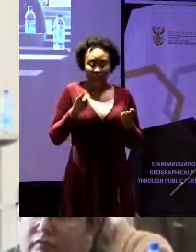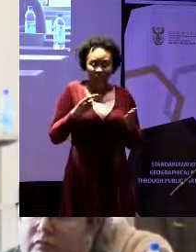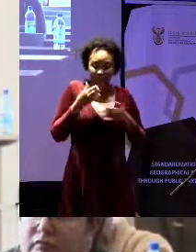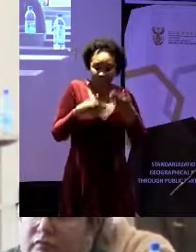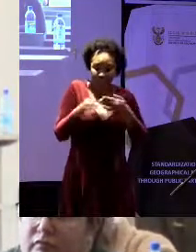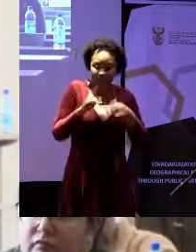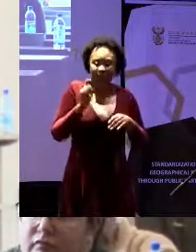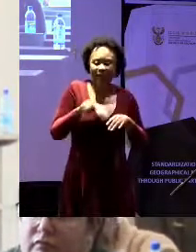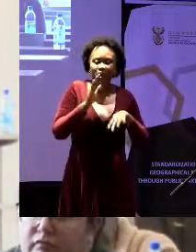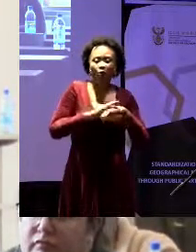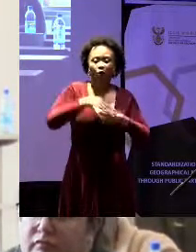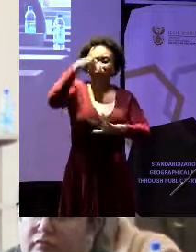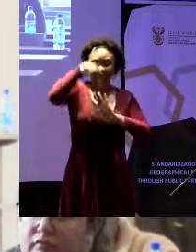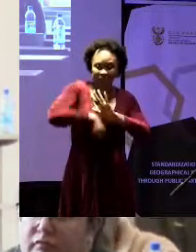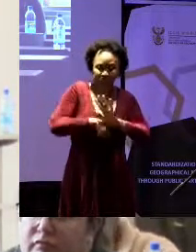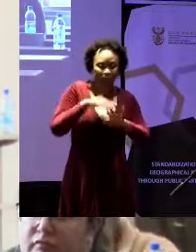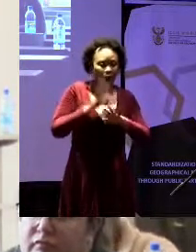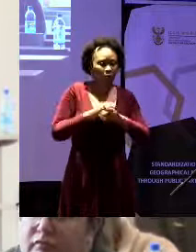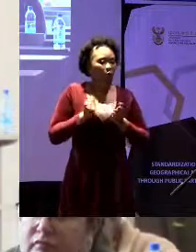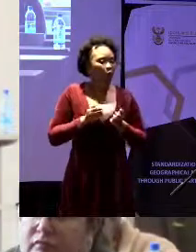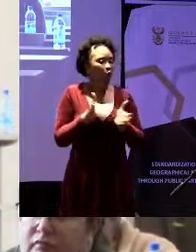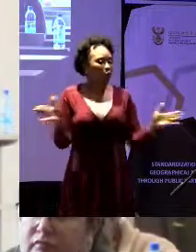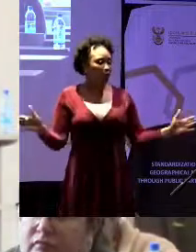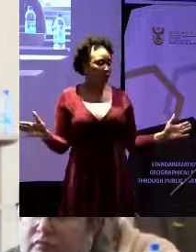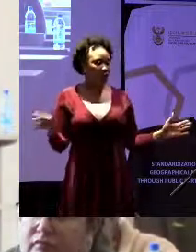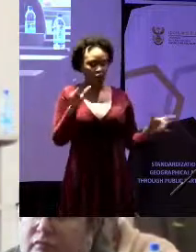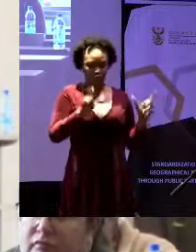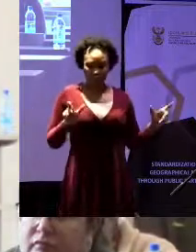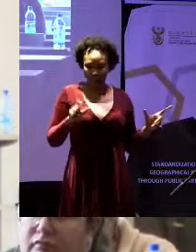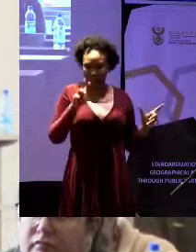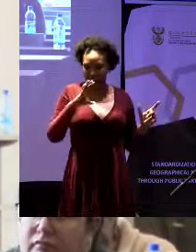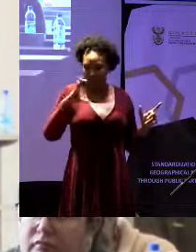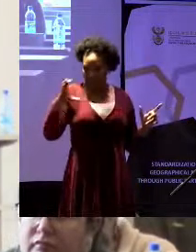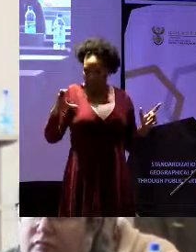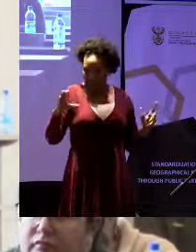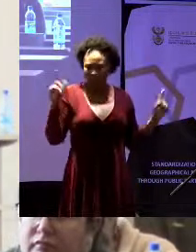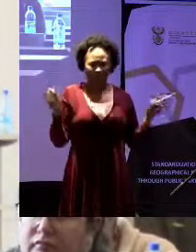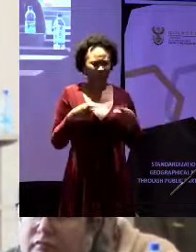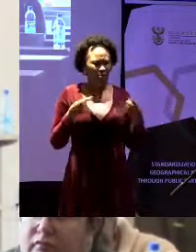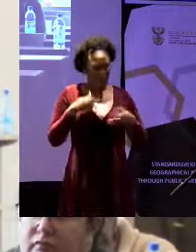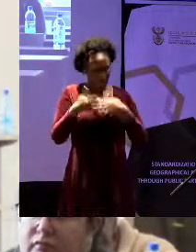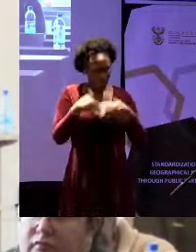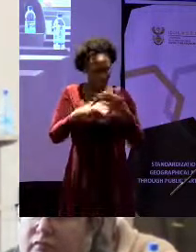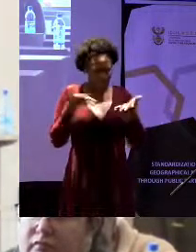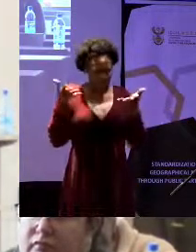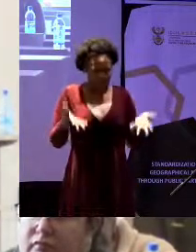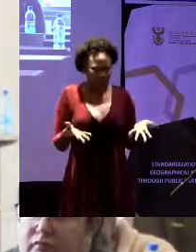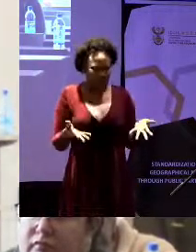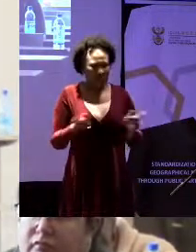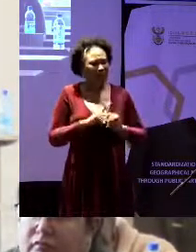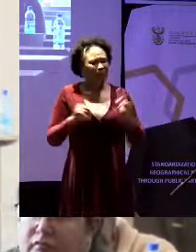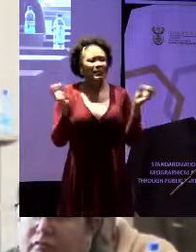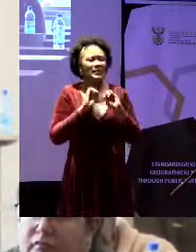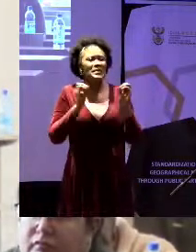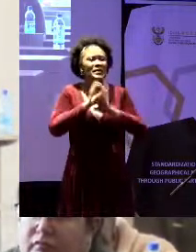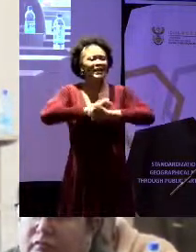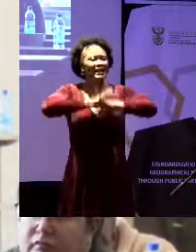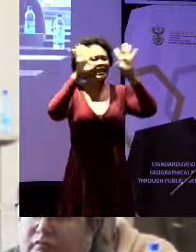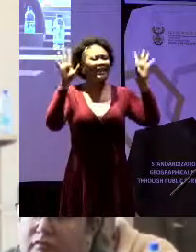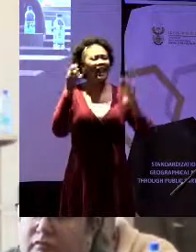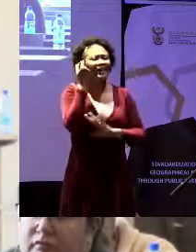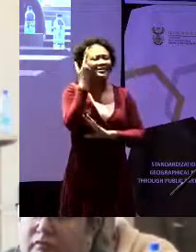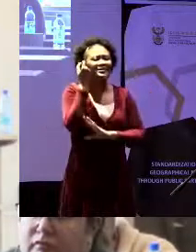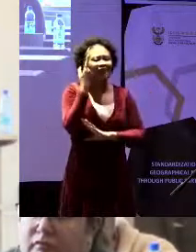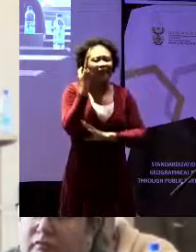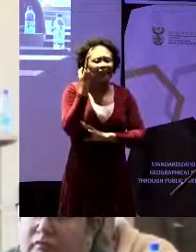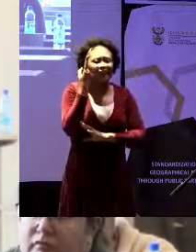more elaborate and more open to the people of the Western Cape. You cannot have this process without the clear